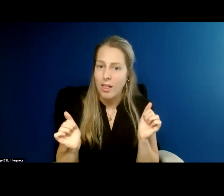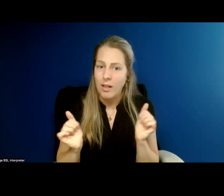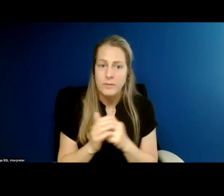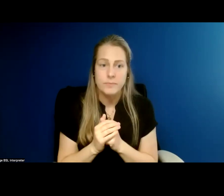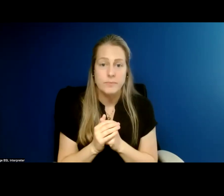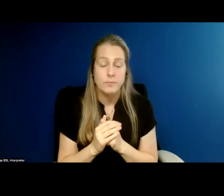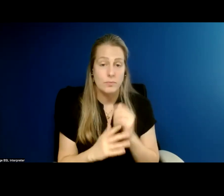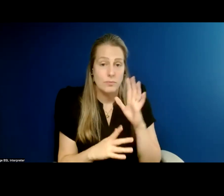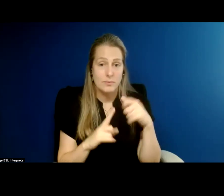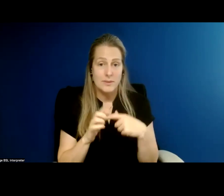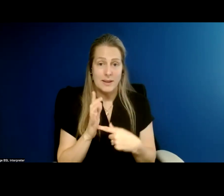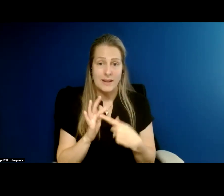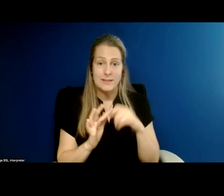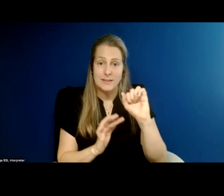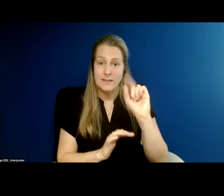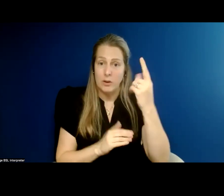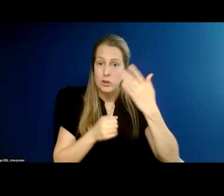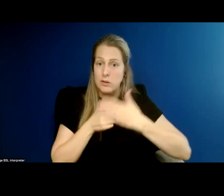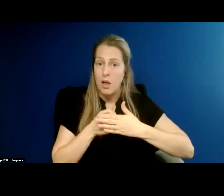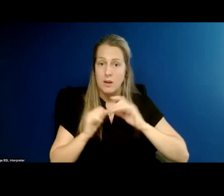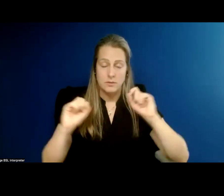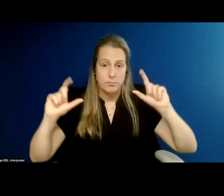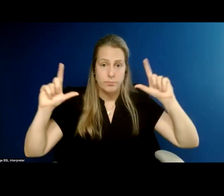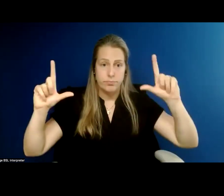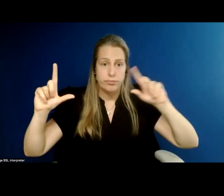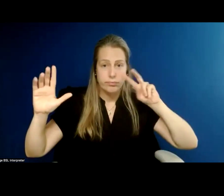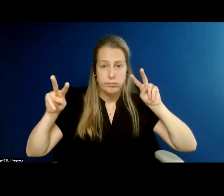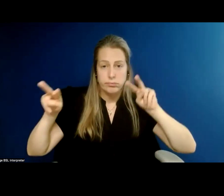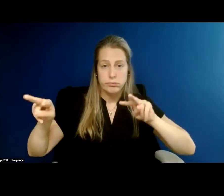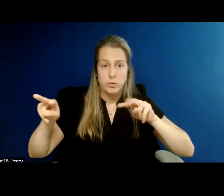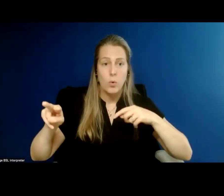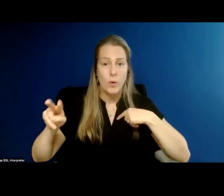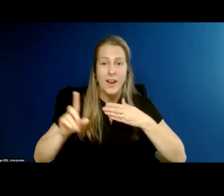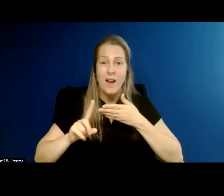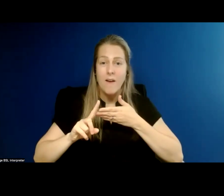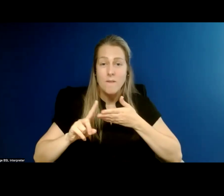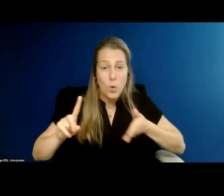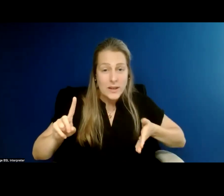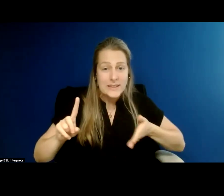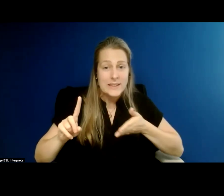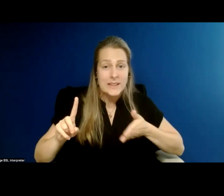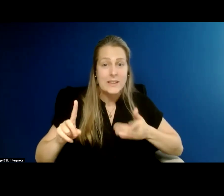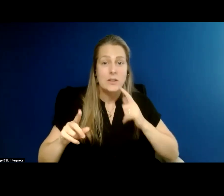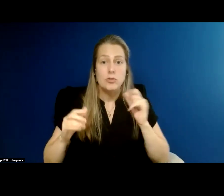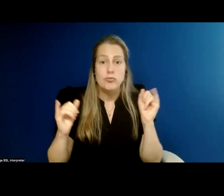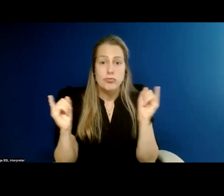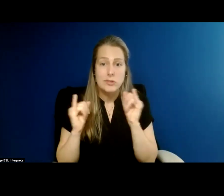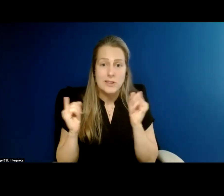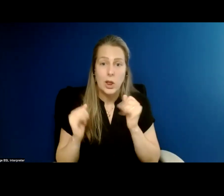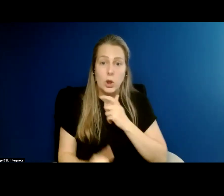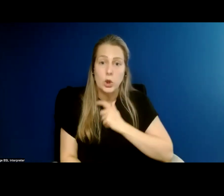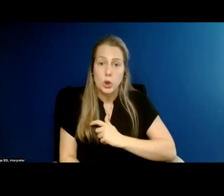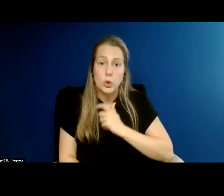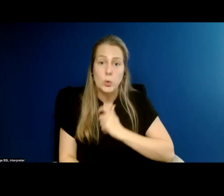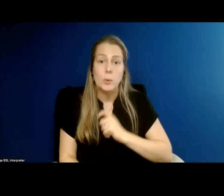the core concept of the donut is that we aim to avoid critical human deprivation, whatever that means in this moment in